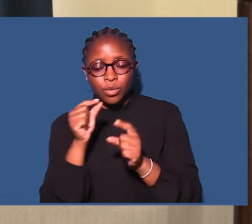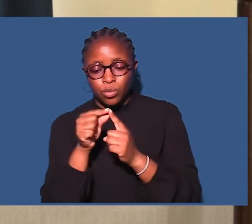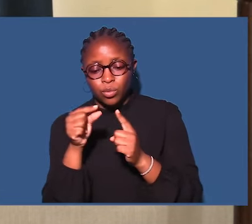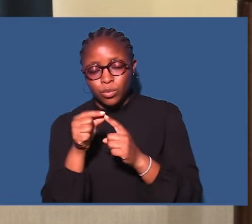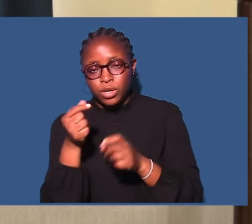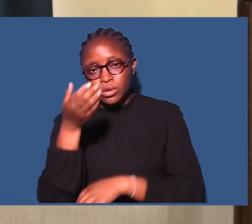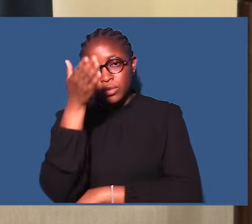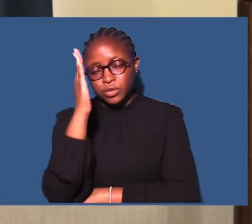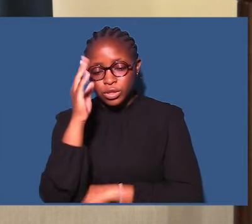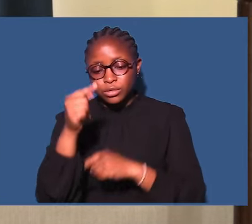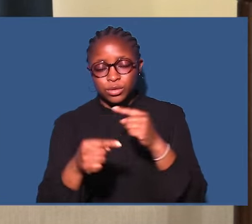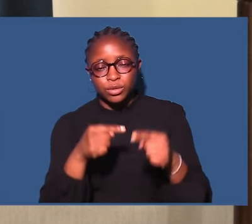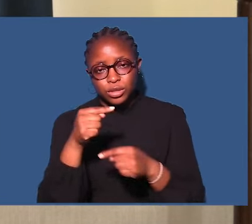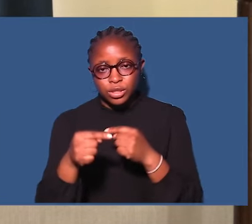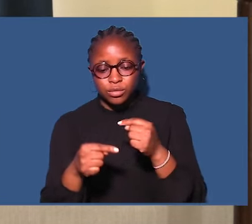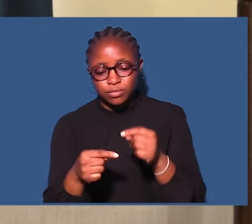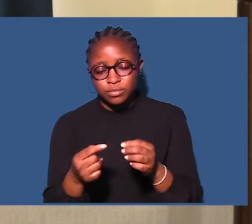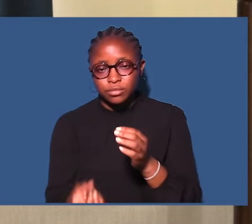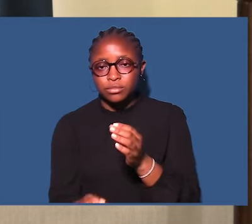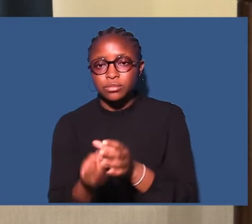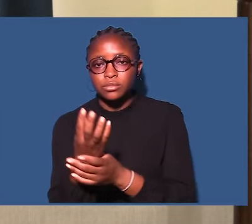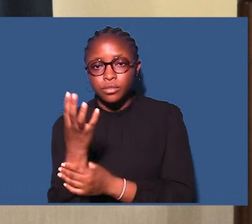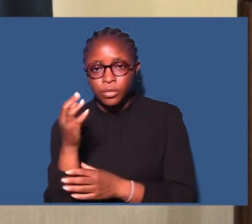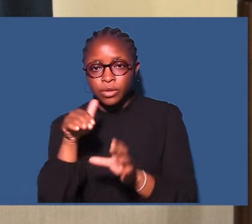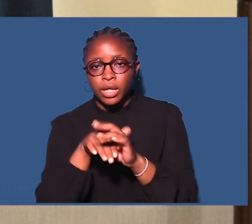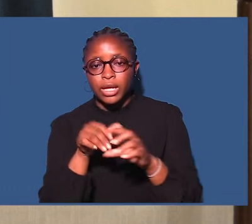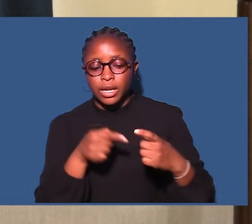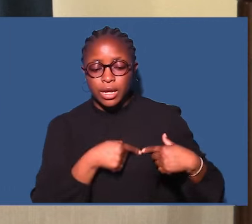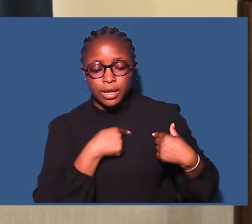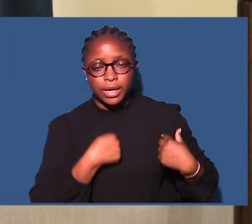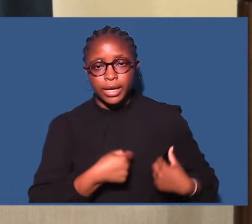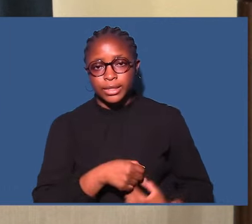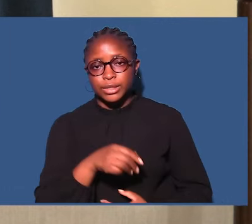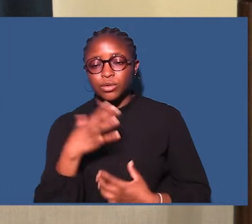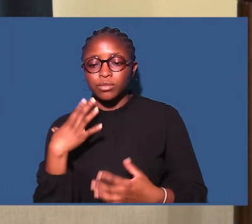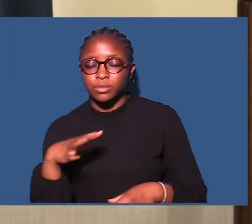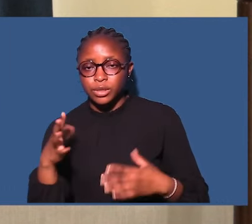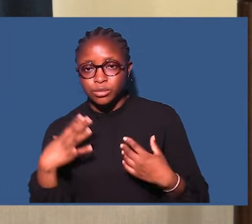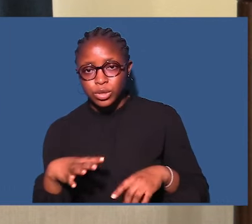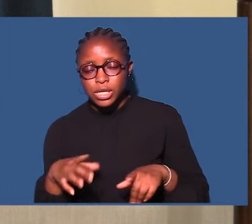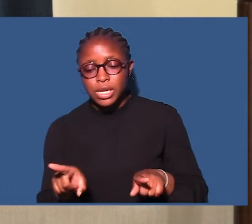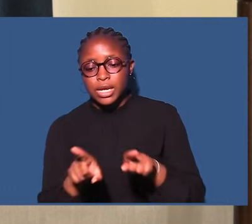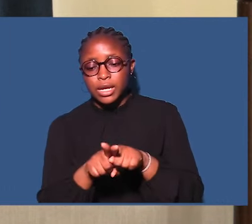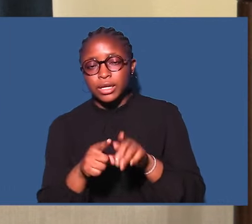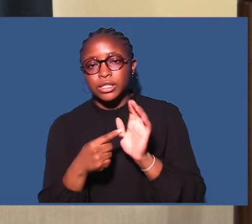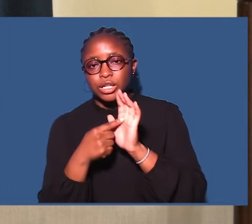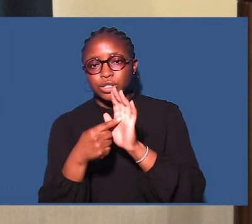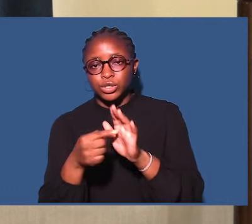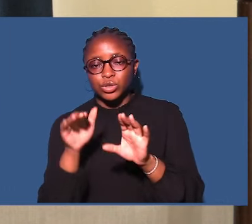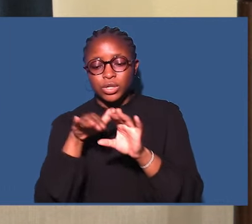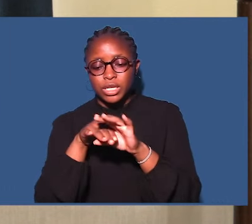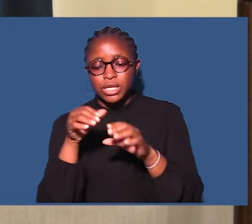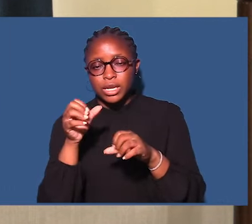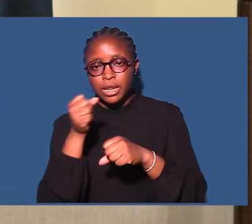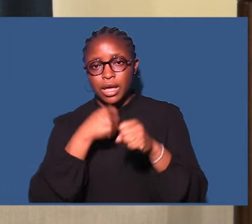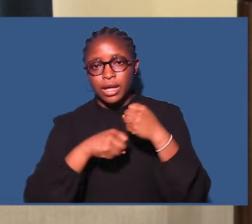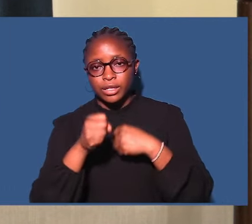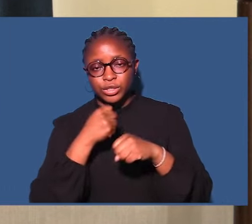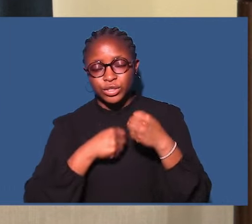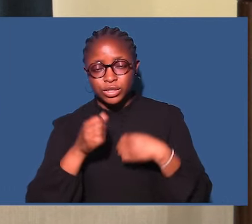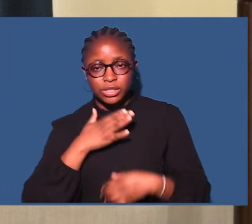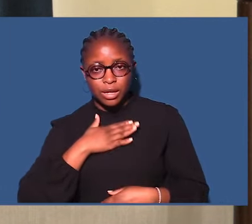roots in the hearts of men as it is exhibited in our actions, in